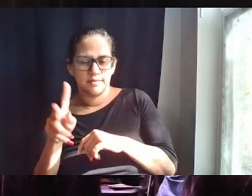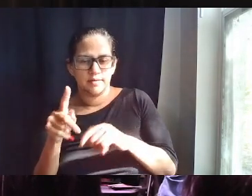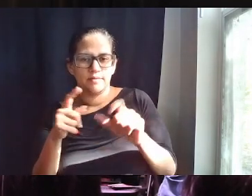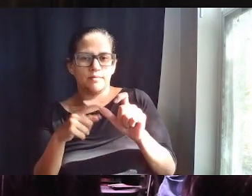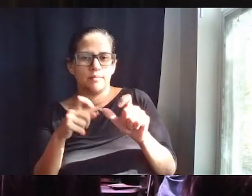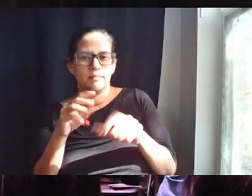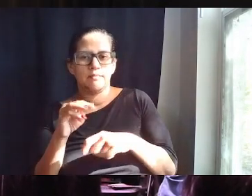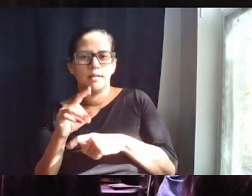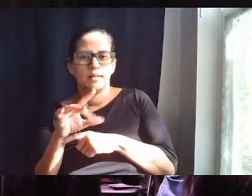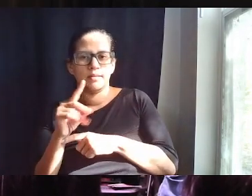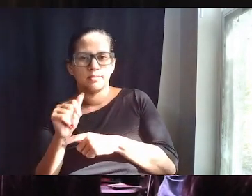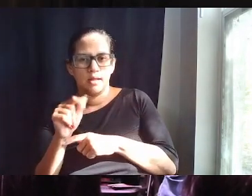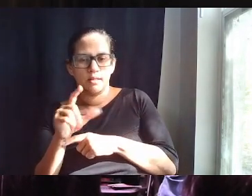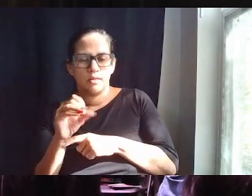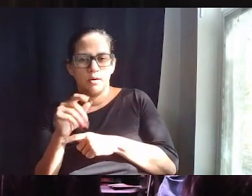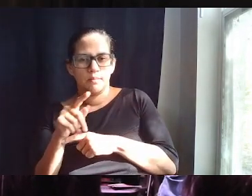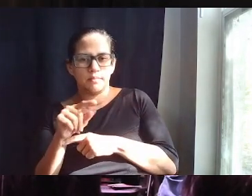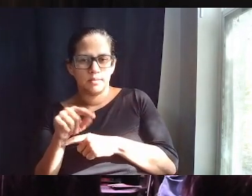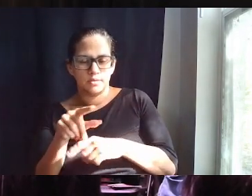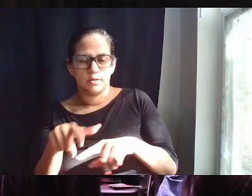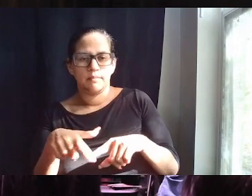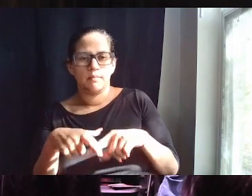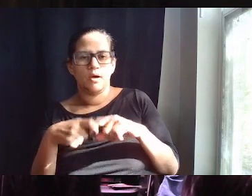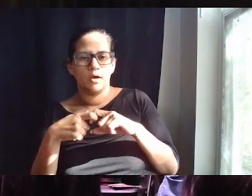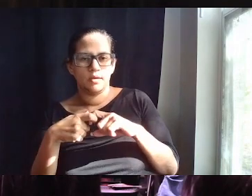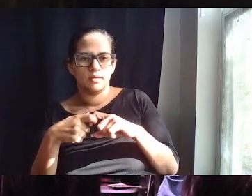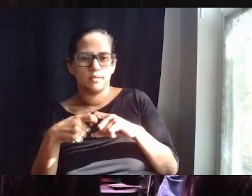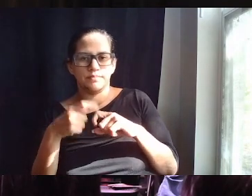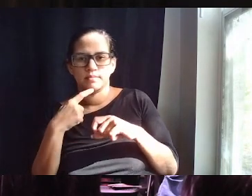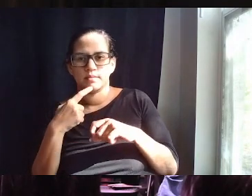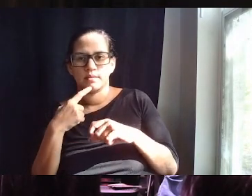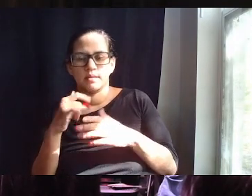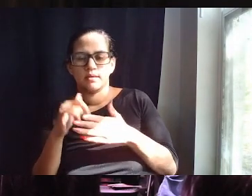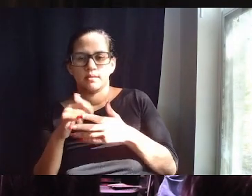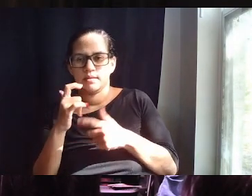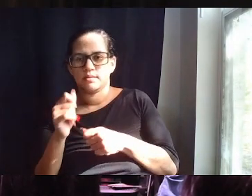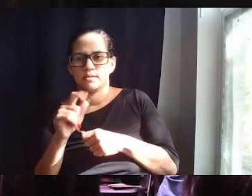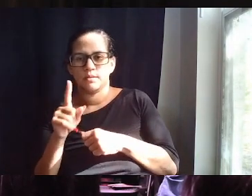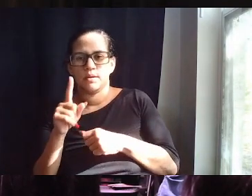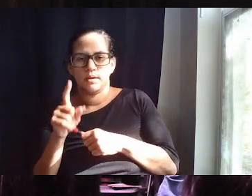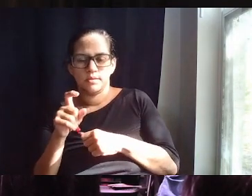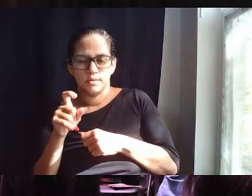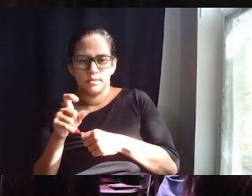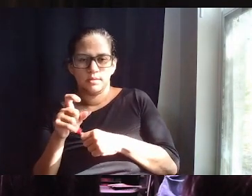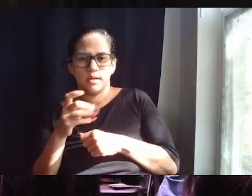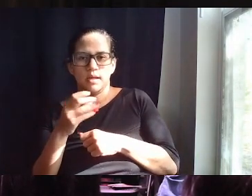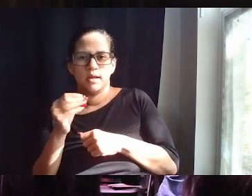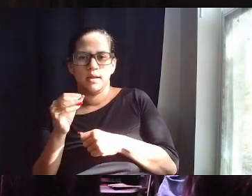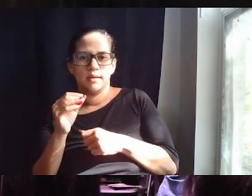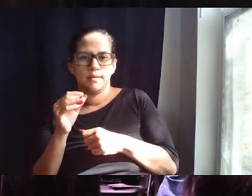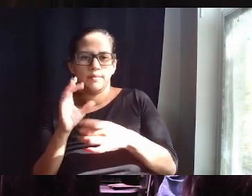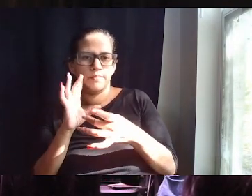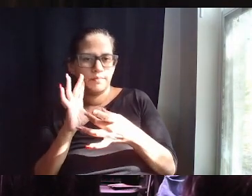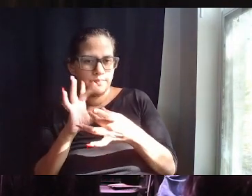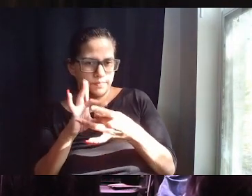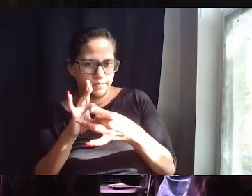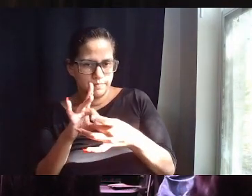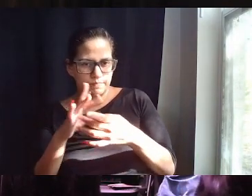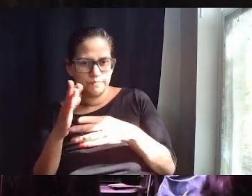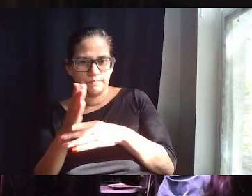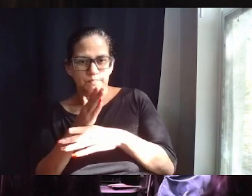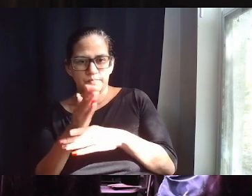she paused and said, that's such an interesting question, and engaged this journalist as though he wasn't a completely insane